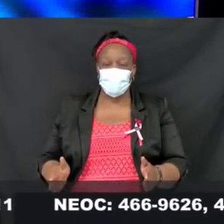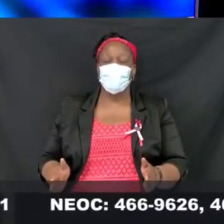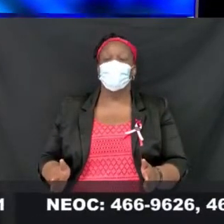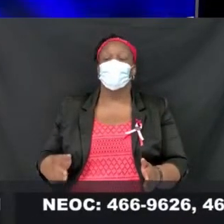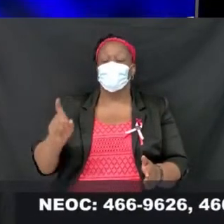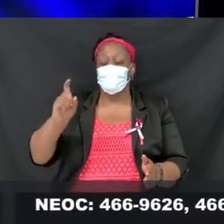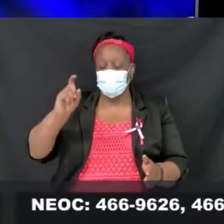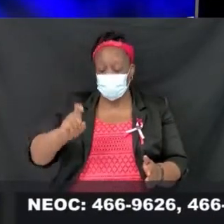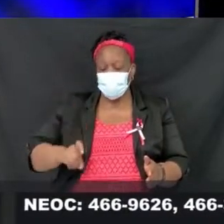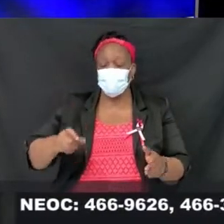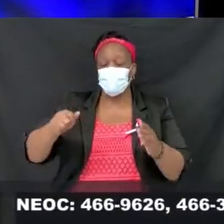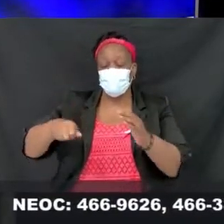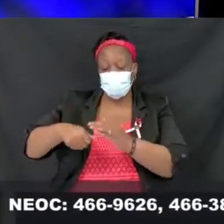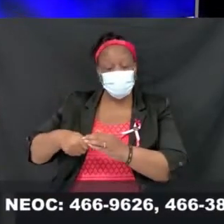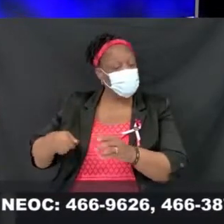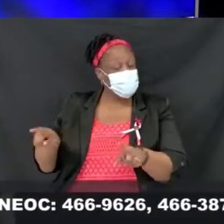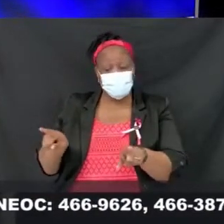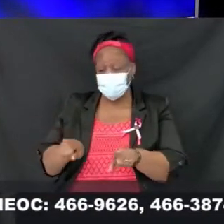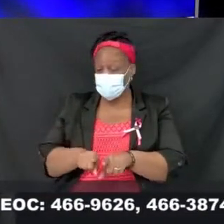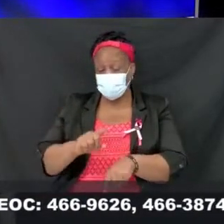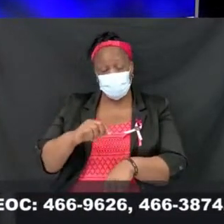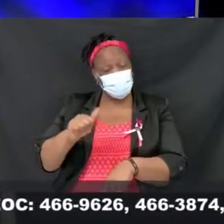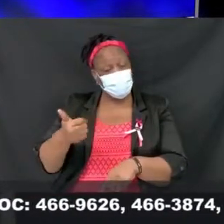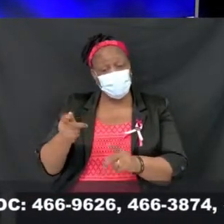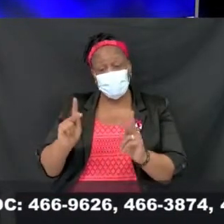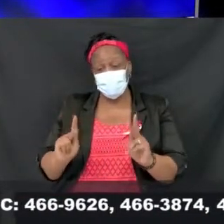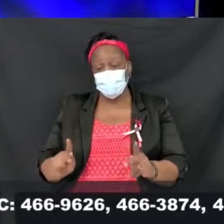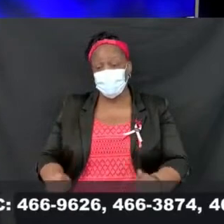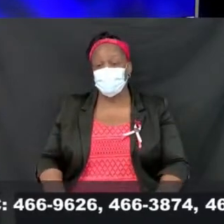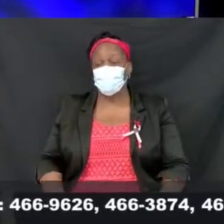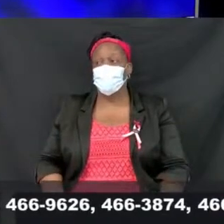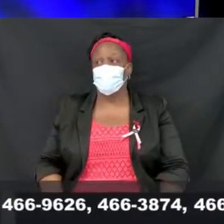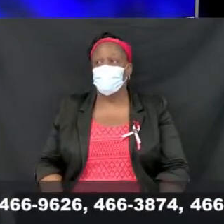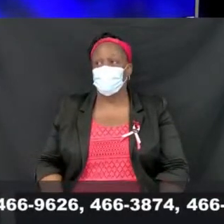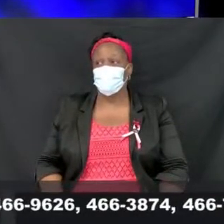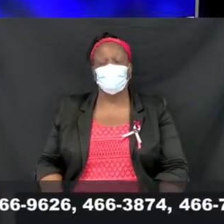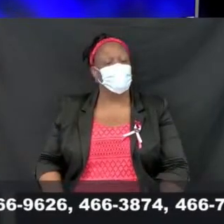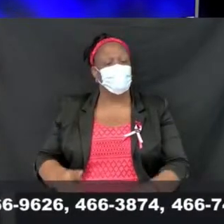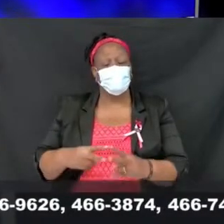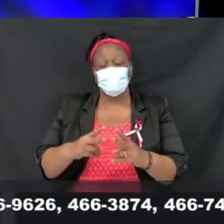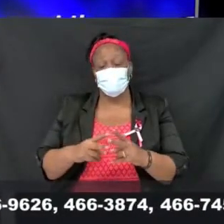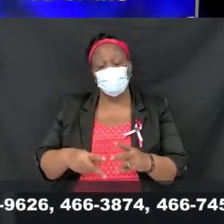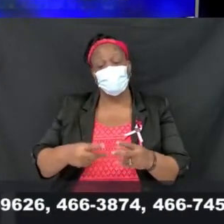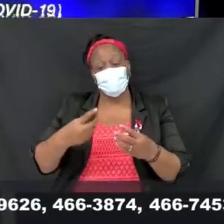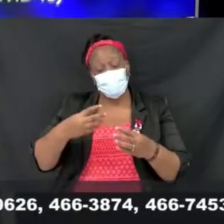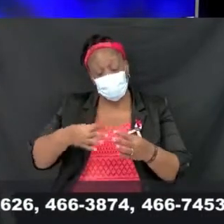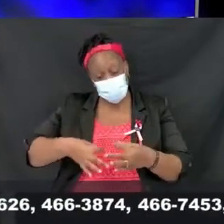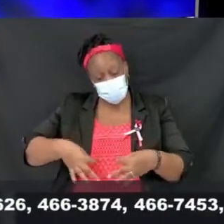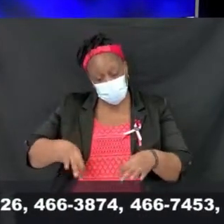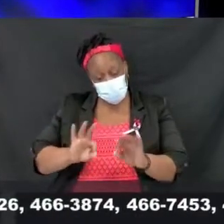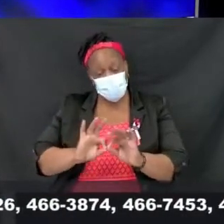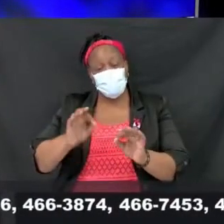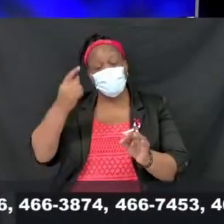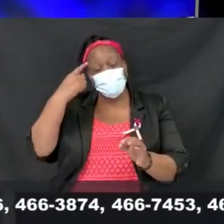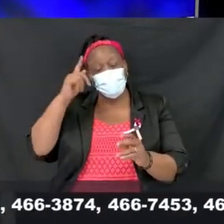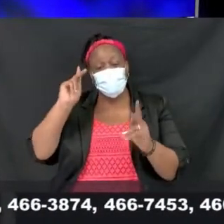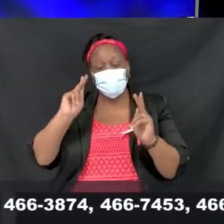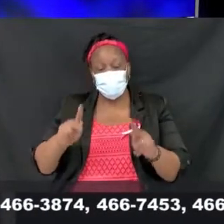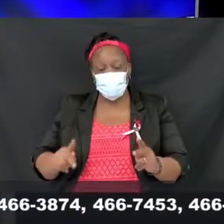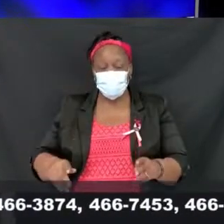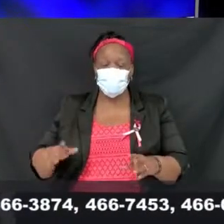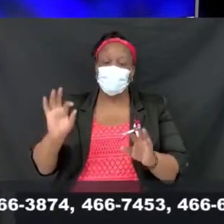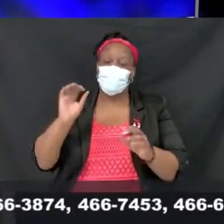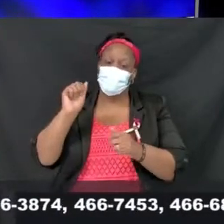everyone, we have stated clearly that it's important everyone follows the protocols.